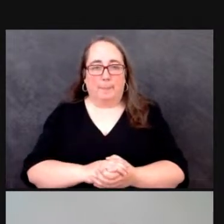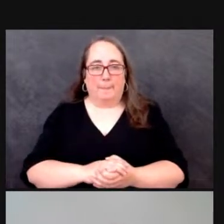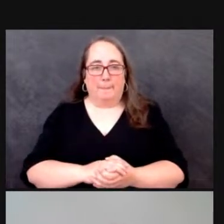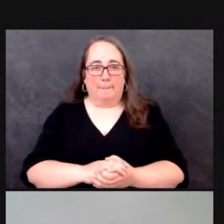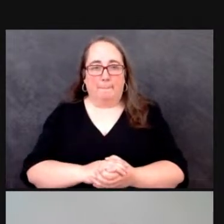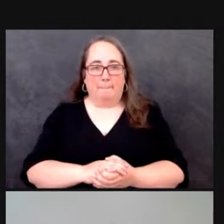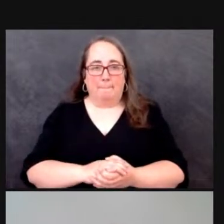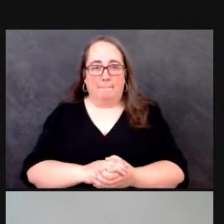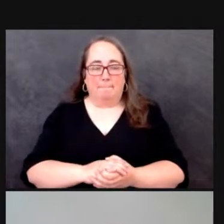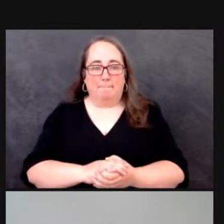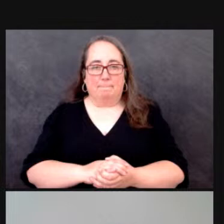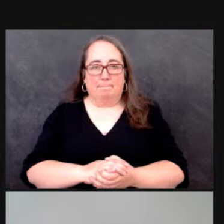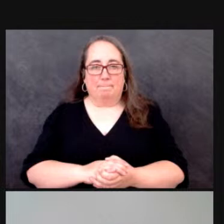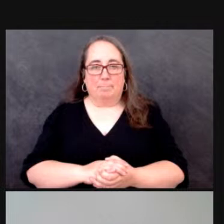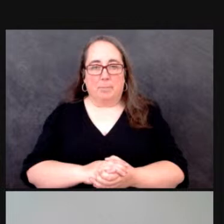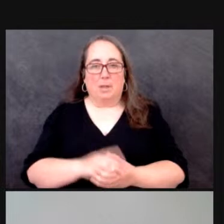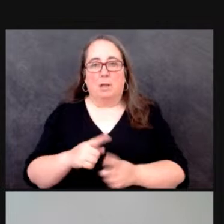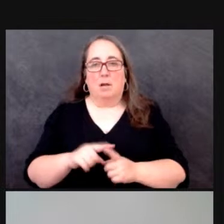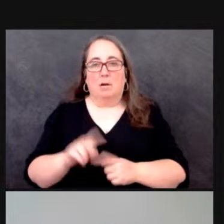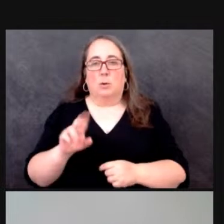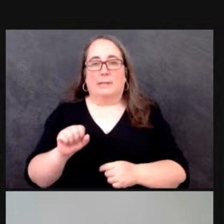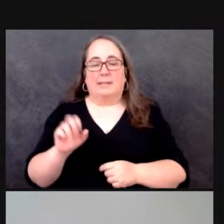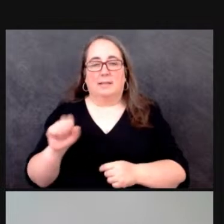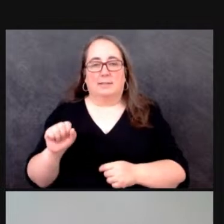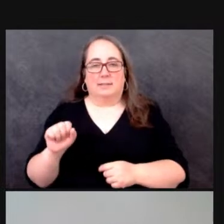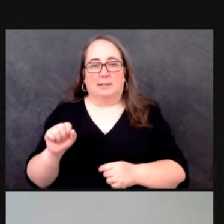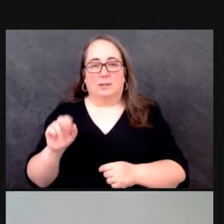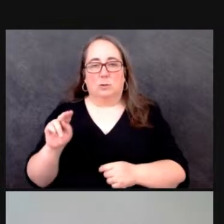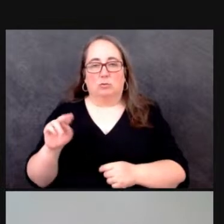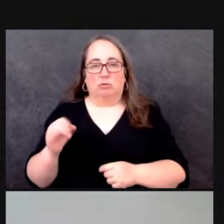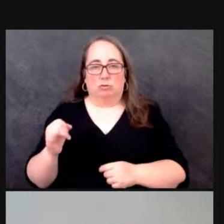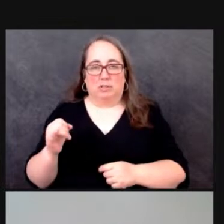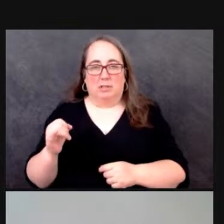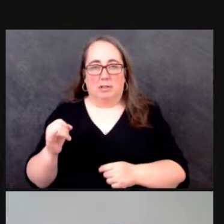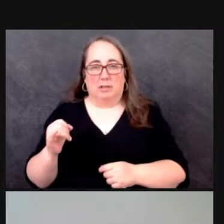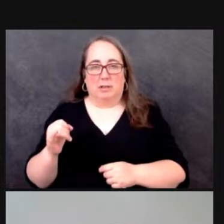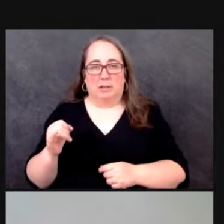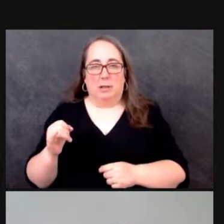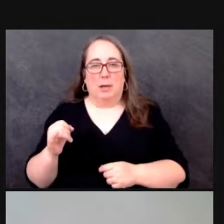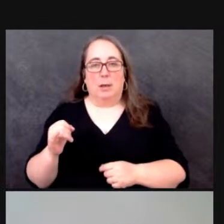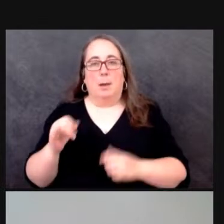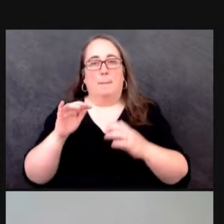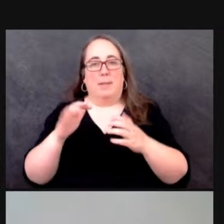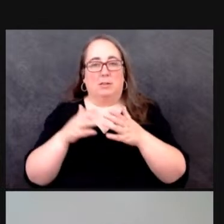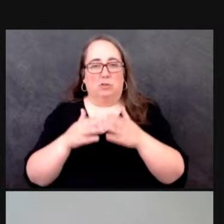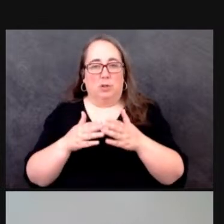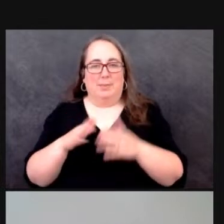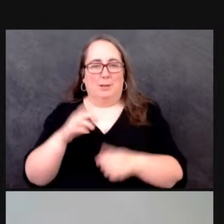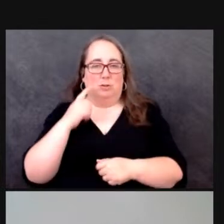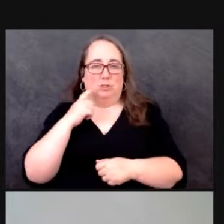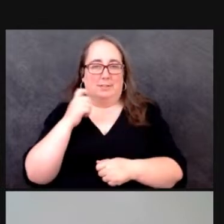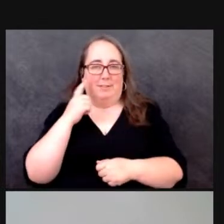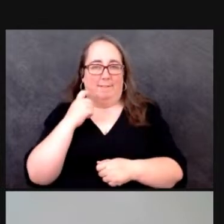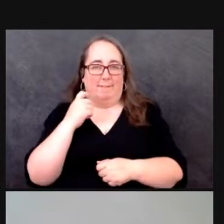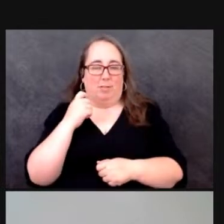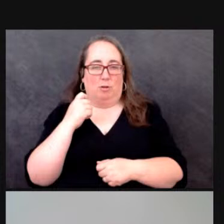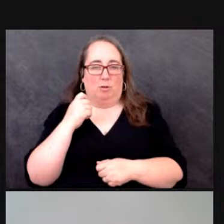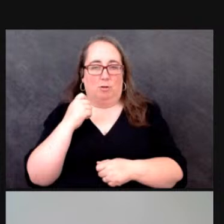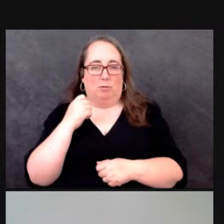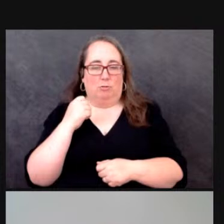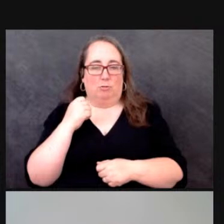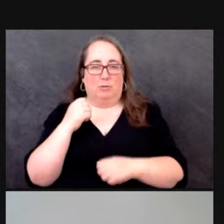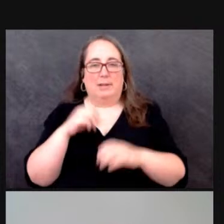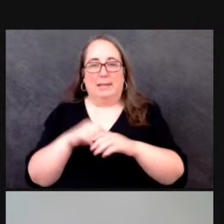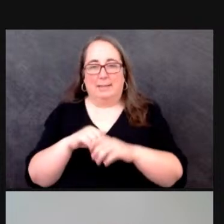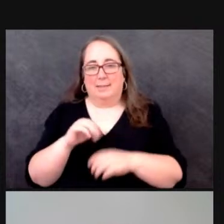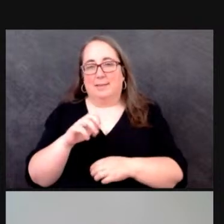this is an image from the USS New Jersey battleship and their silver cabinet in the captain's